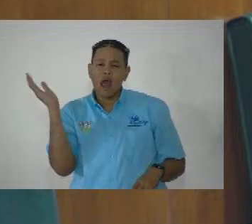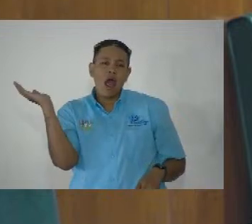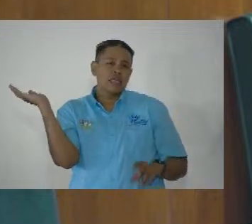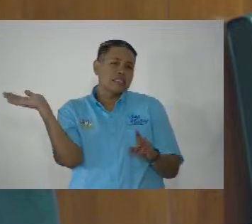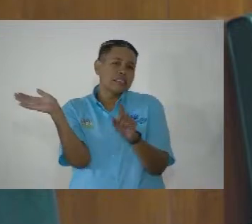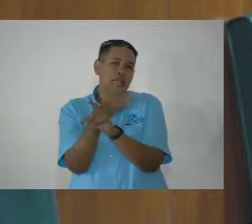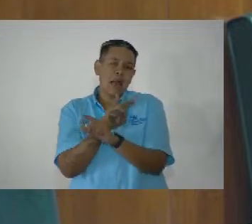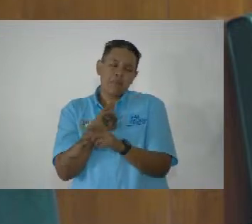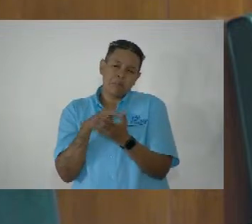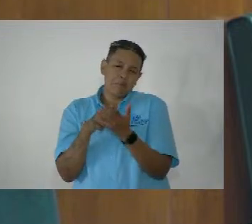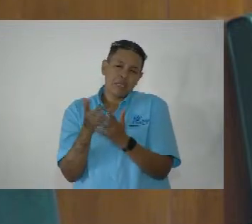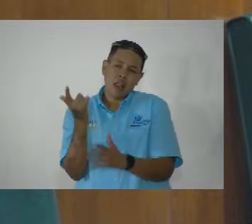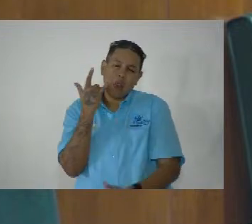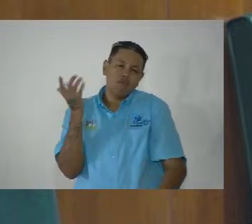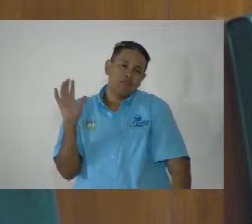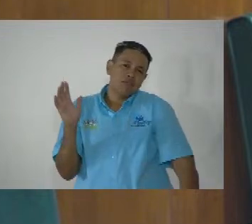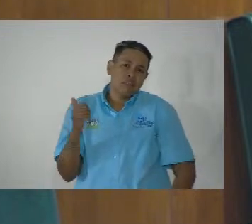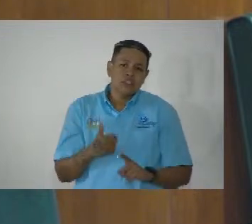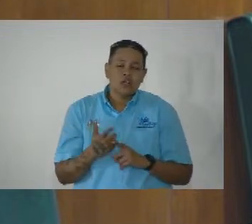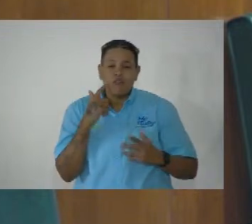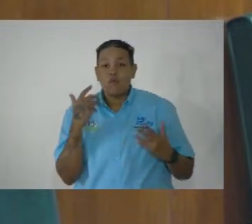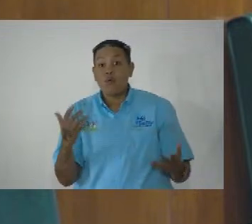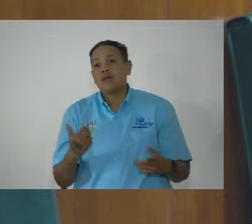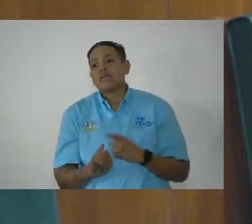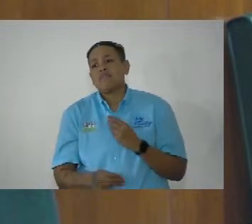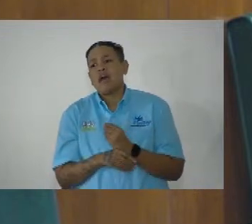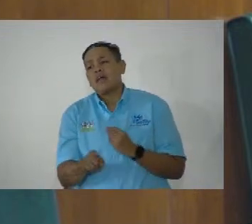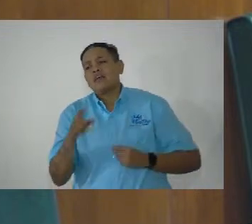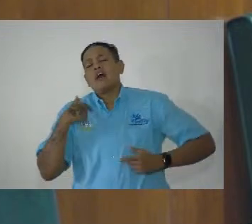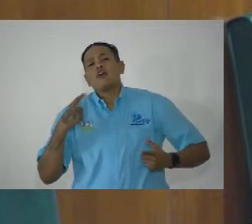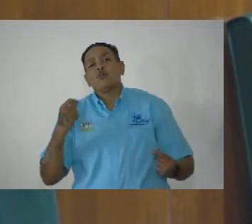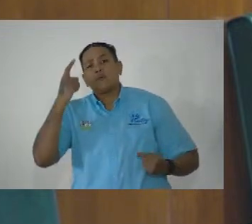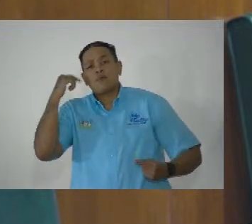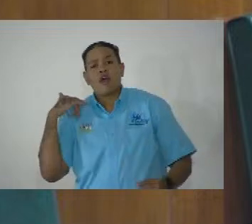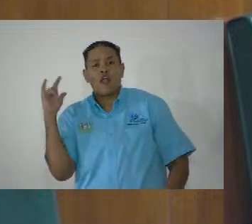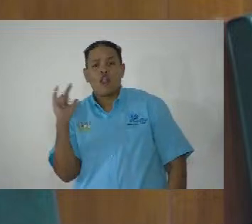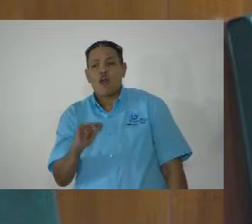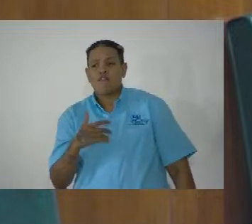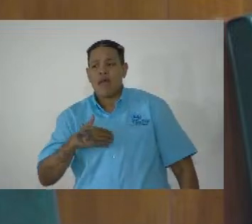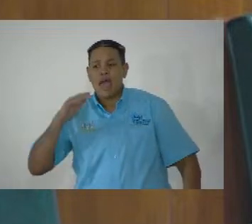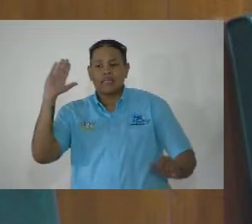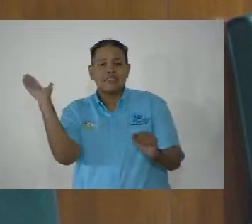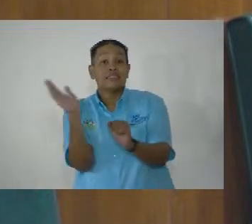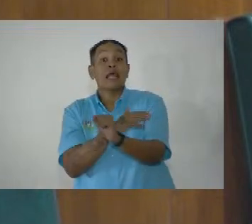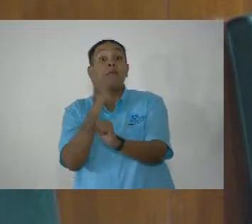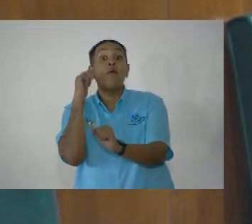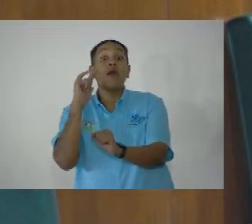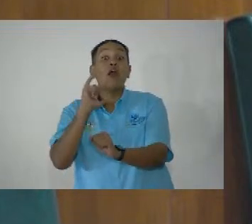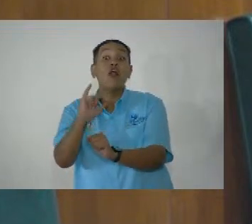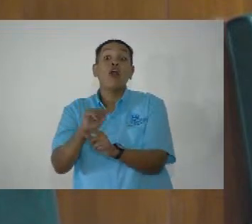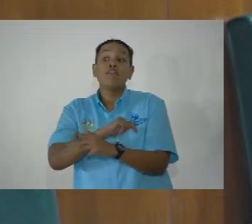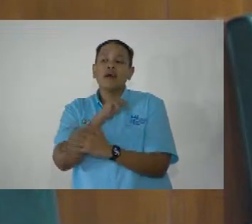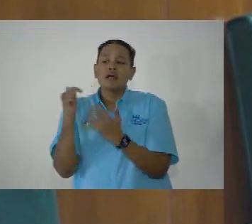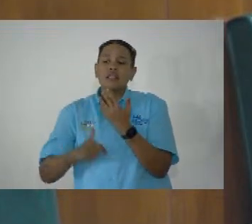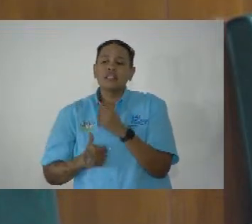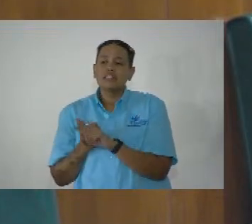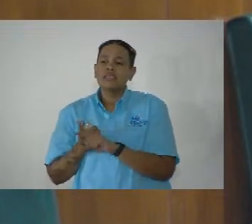me, or just go on, man, it's just, I do it because I love you. I slap you because I love you. And these are